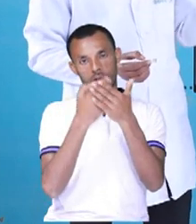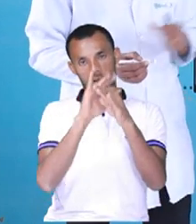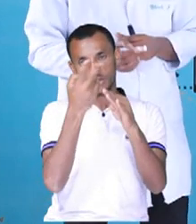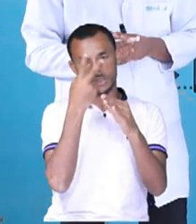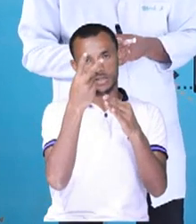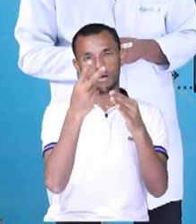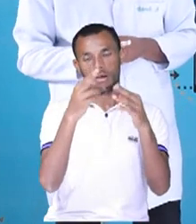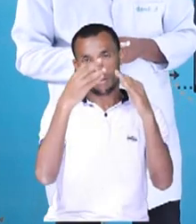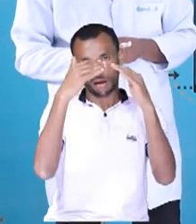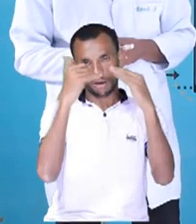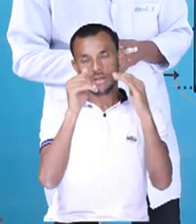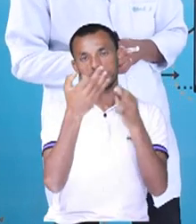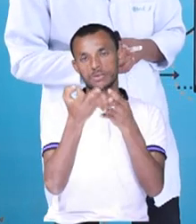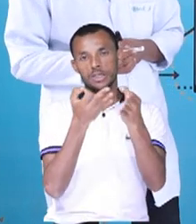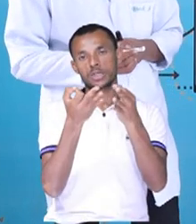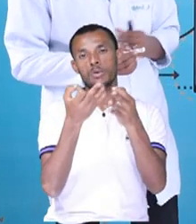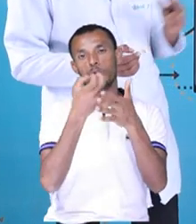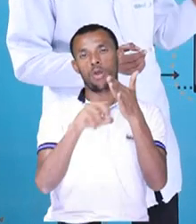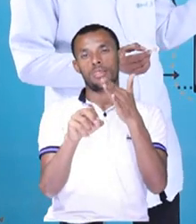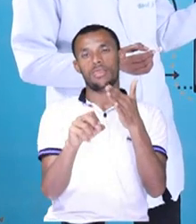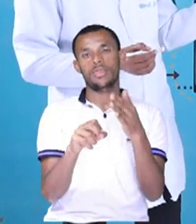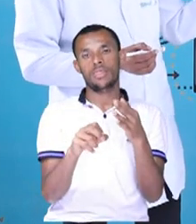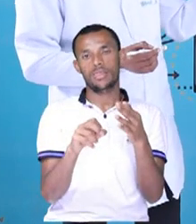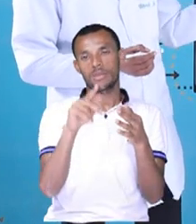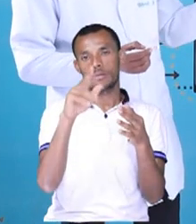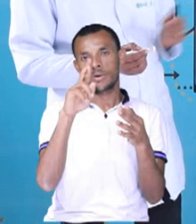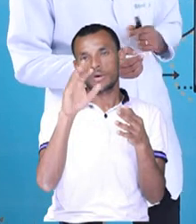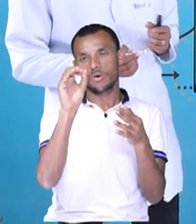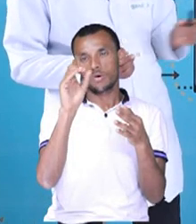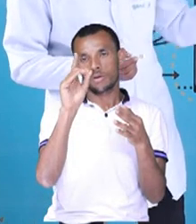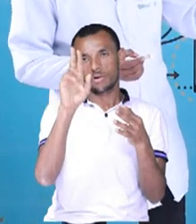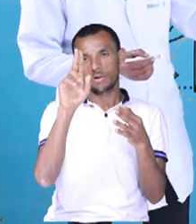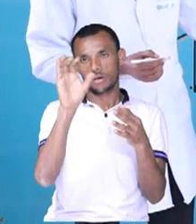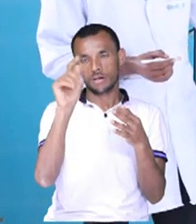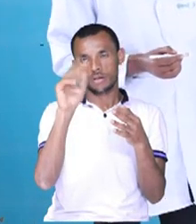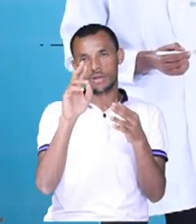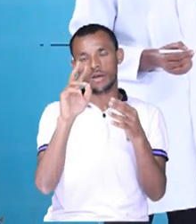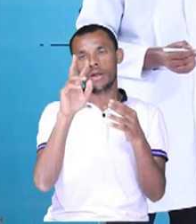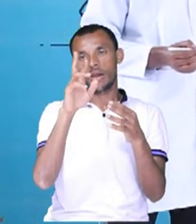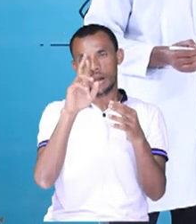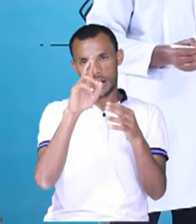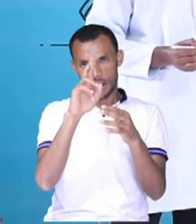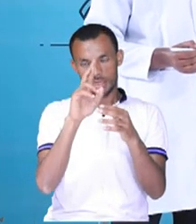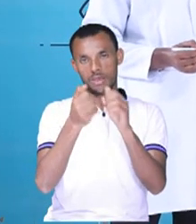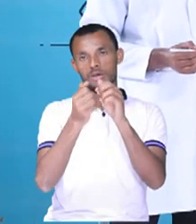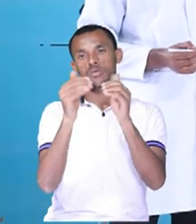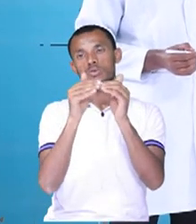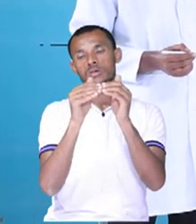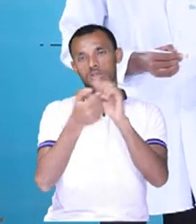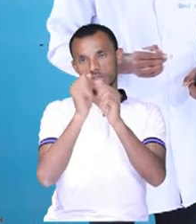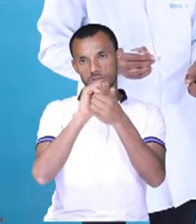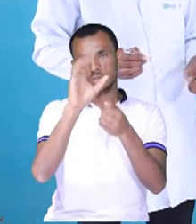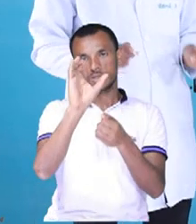is rate expression for products. Look, rates is equals to changing concentration of product